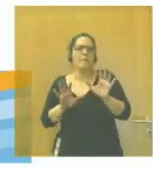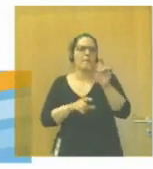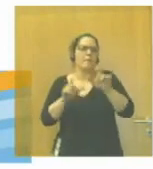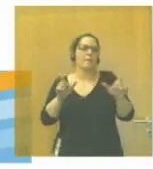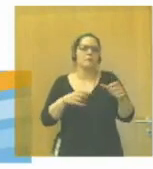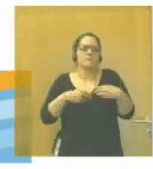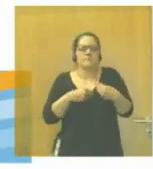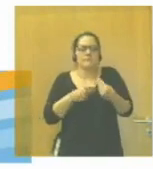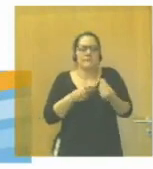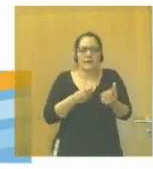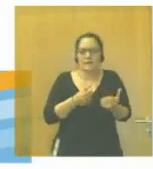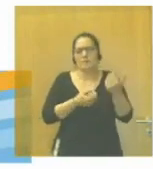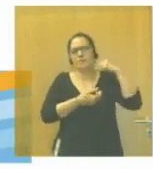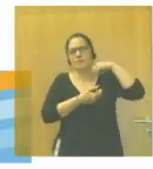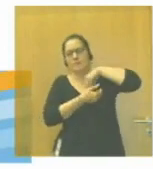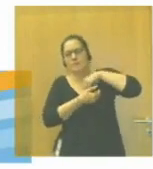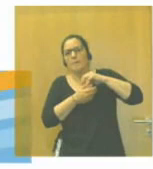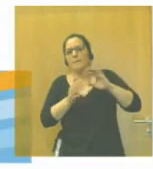utilize.